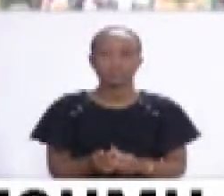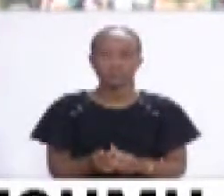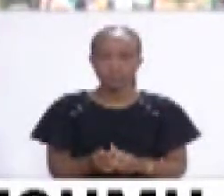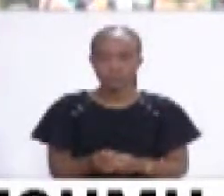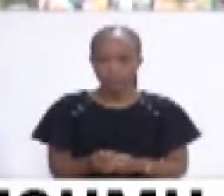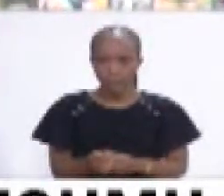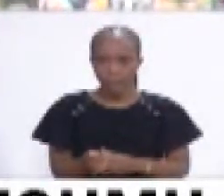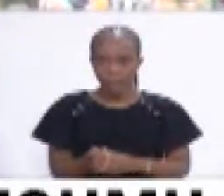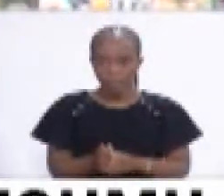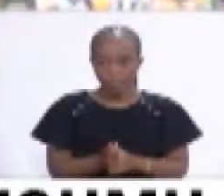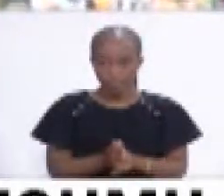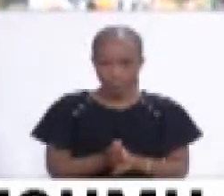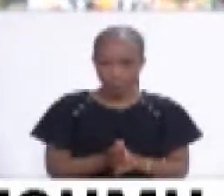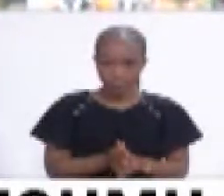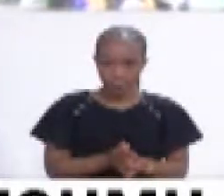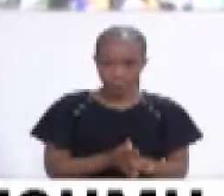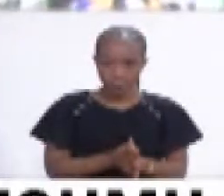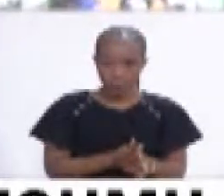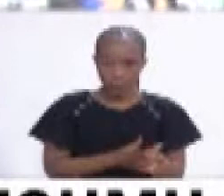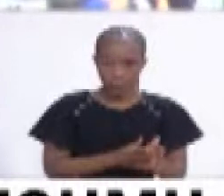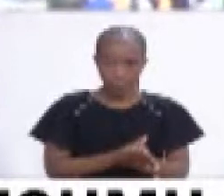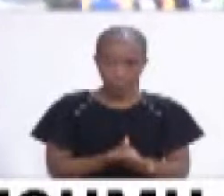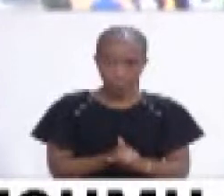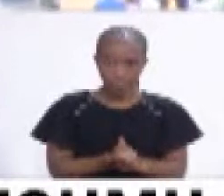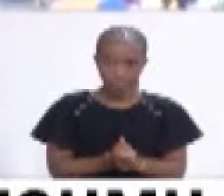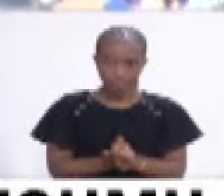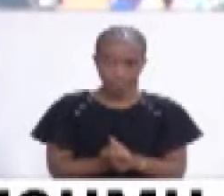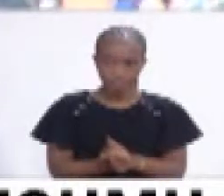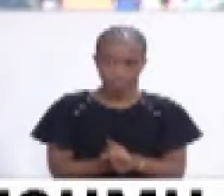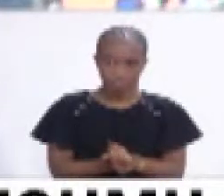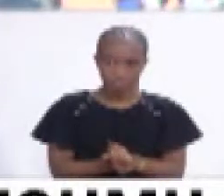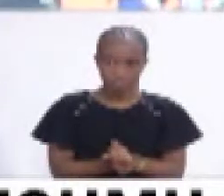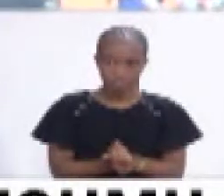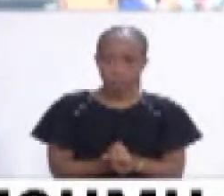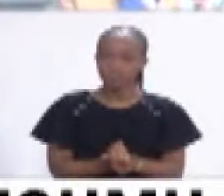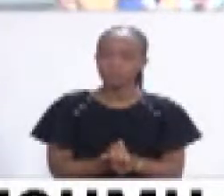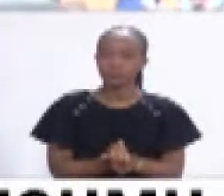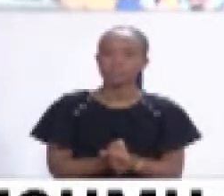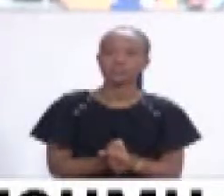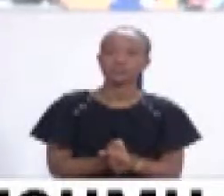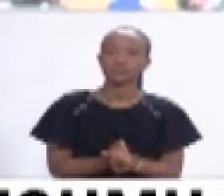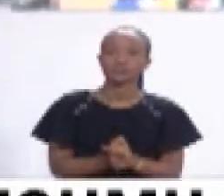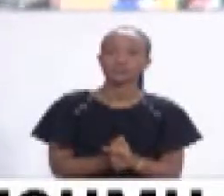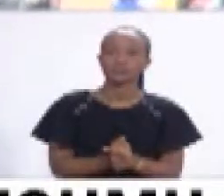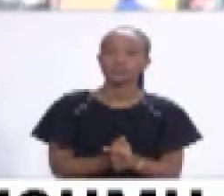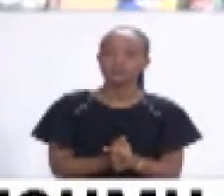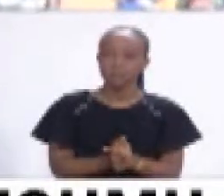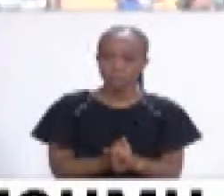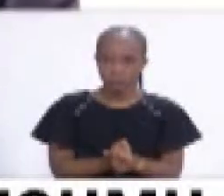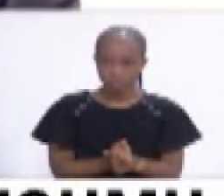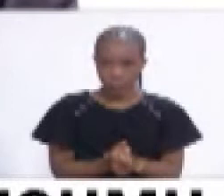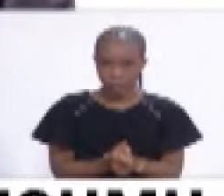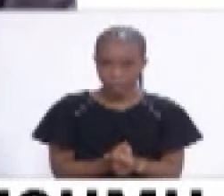will not be stimulating growth. For us to continue supporting the economy, cushioning the economy, growing the economy, and supporting our